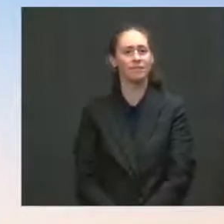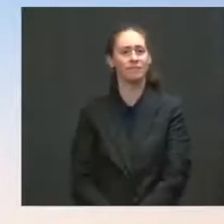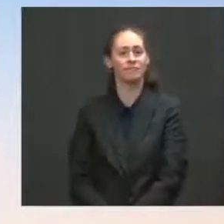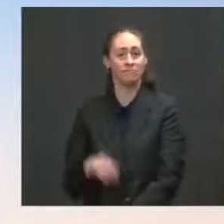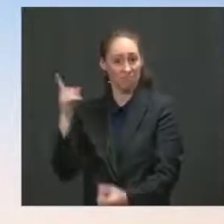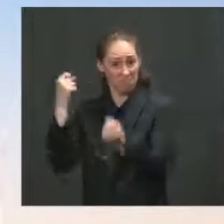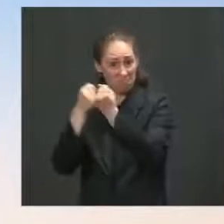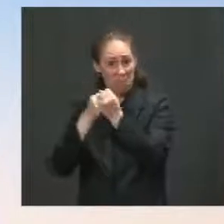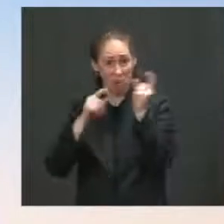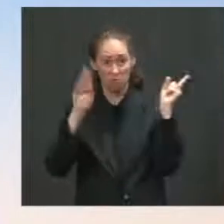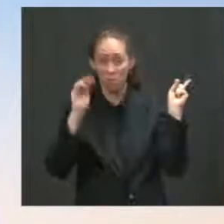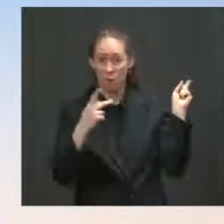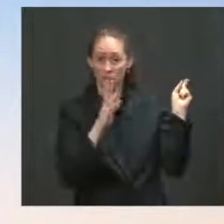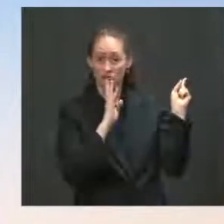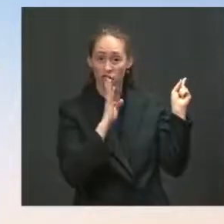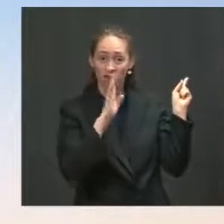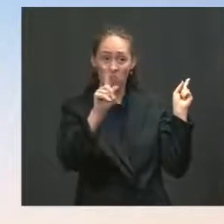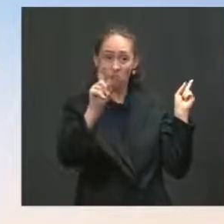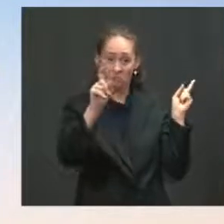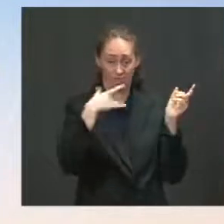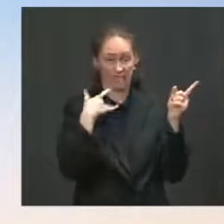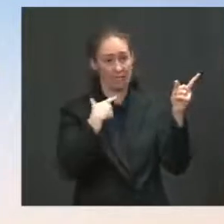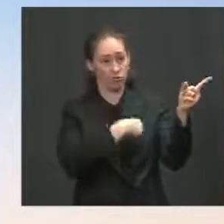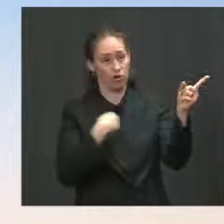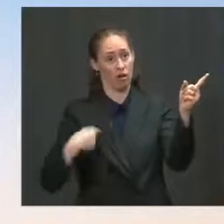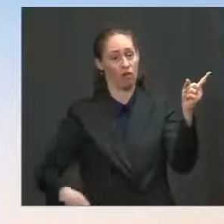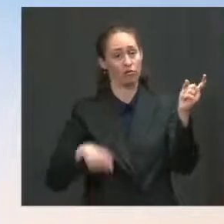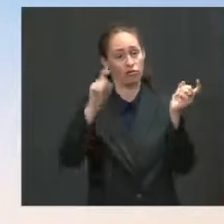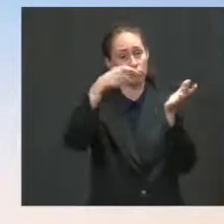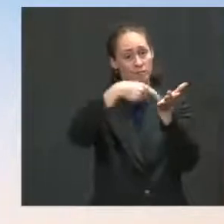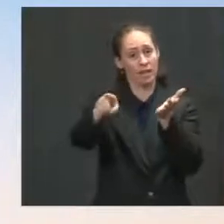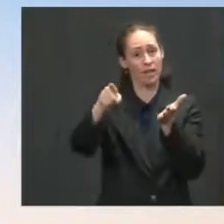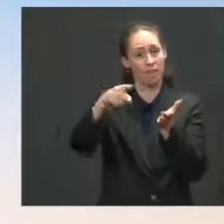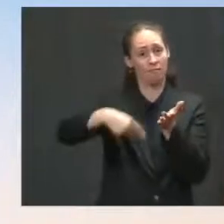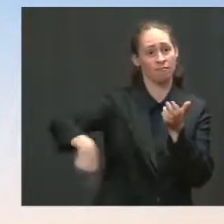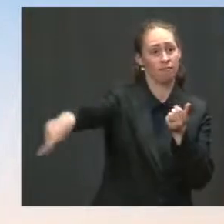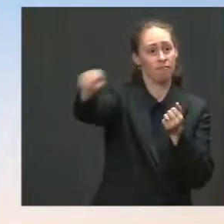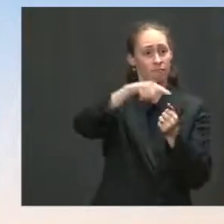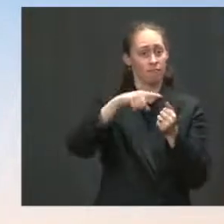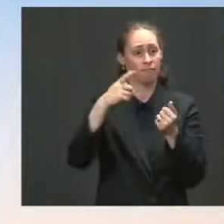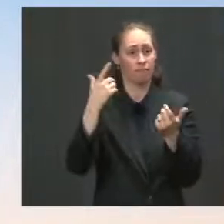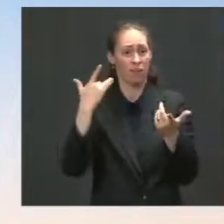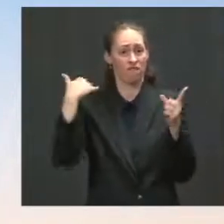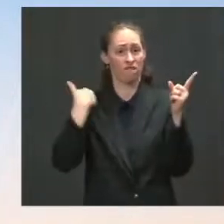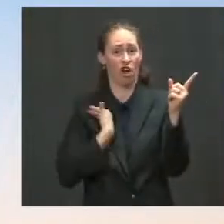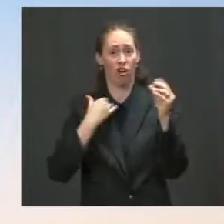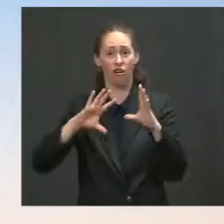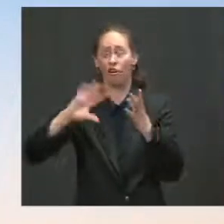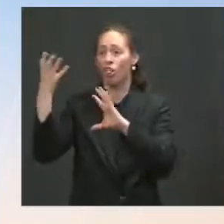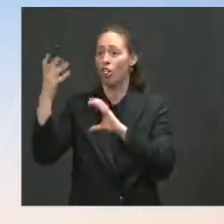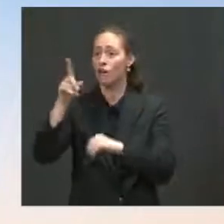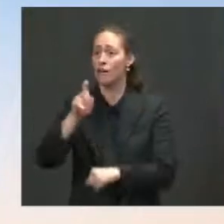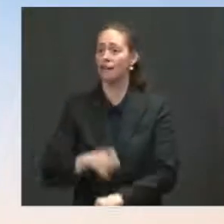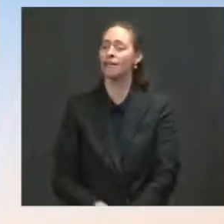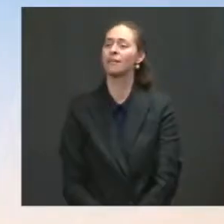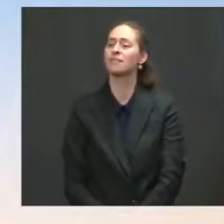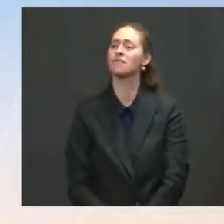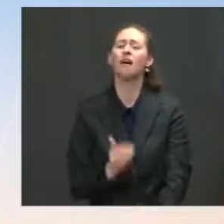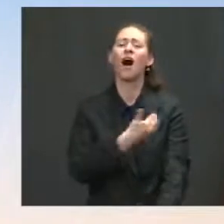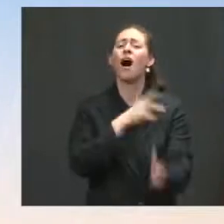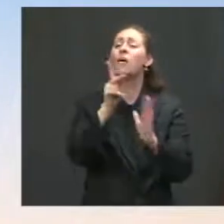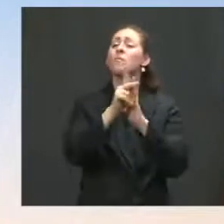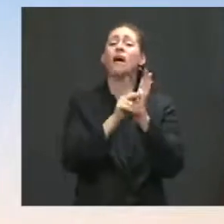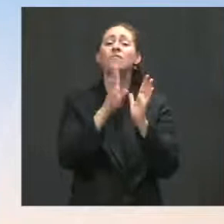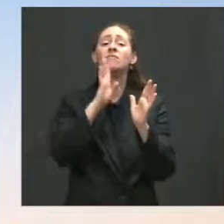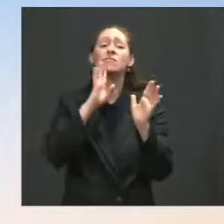pay us financially for what it has allowed to spread? Our policy hasn't changed. So is he open to... Did you have